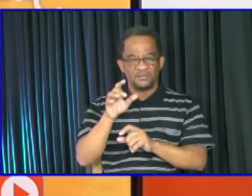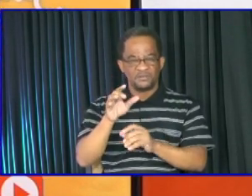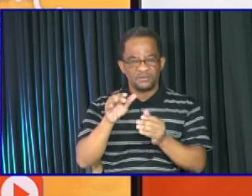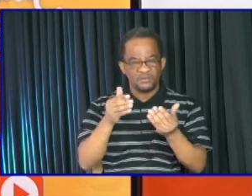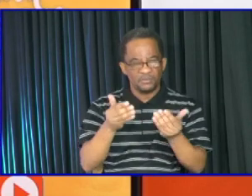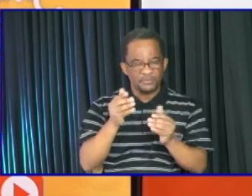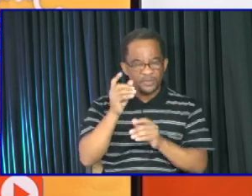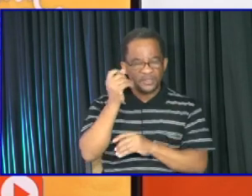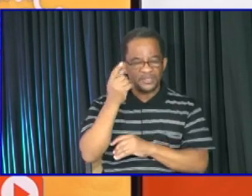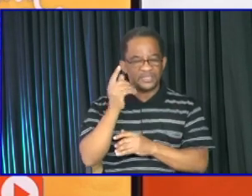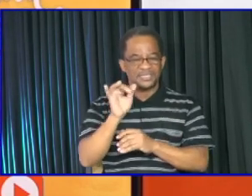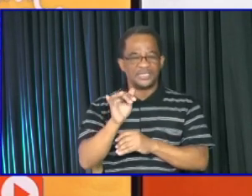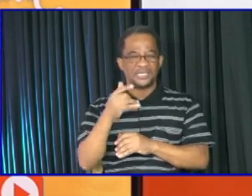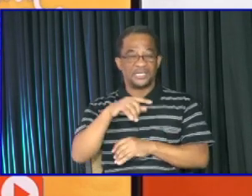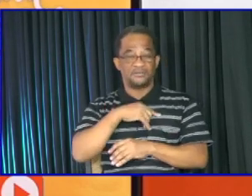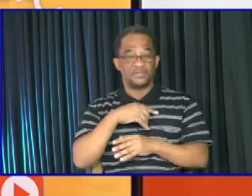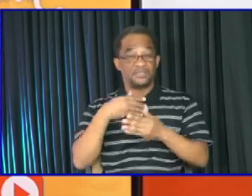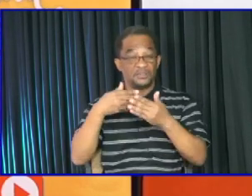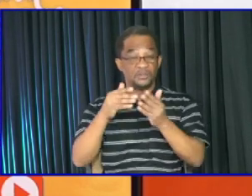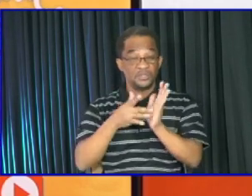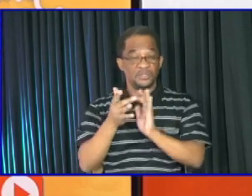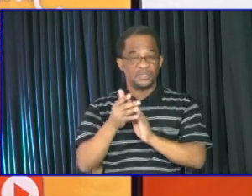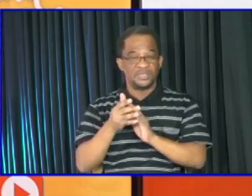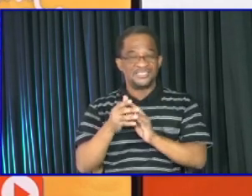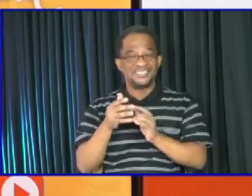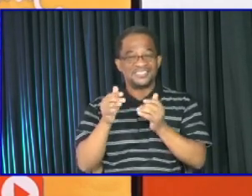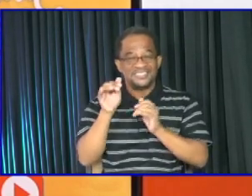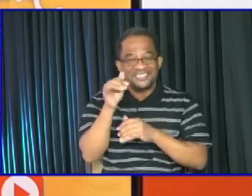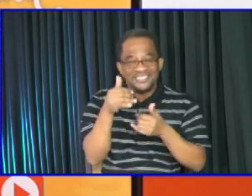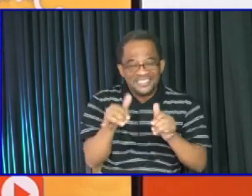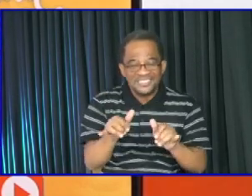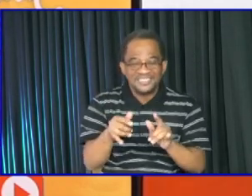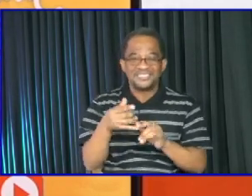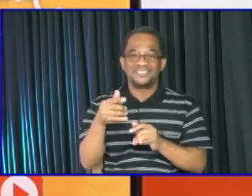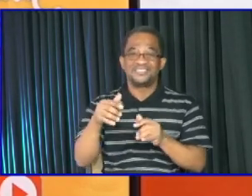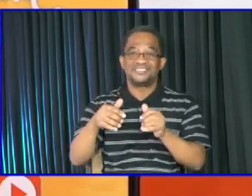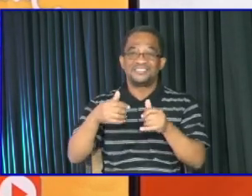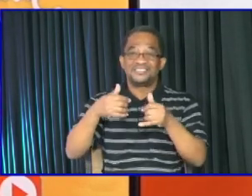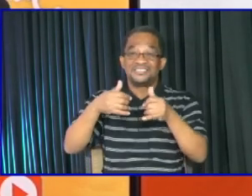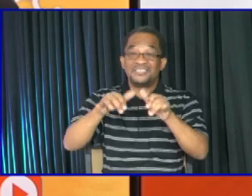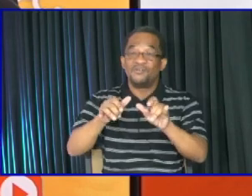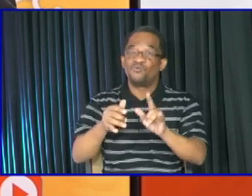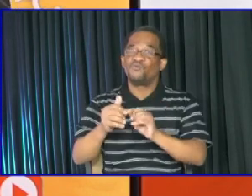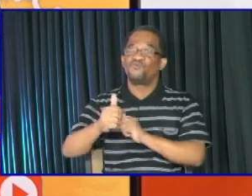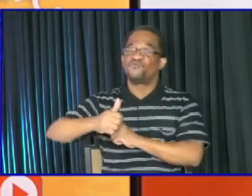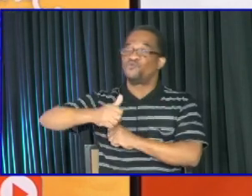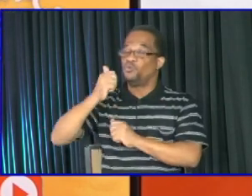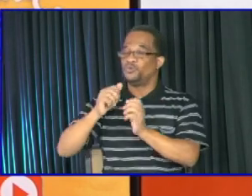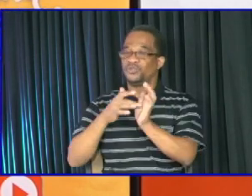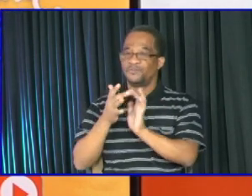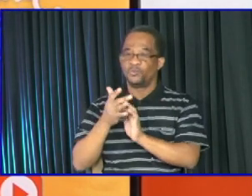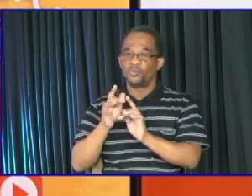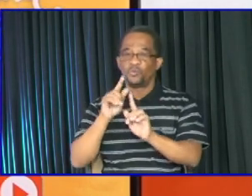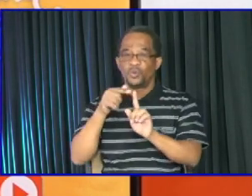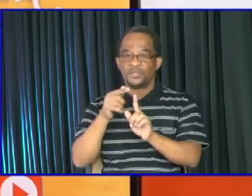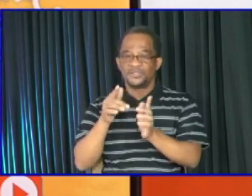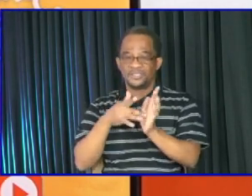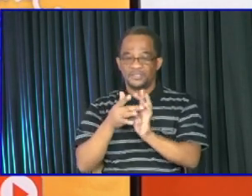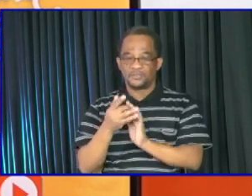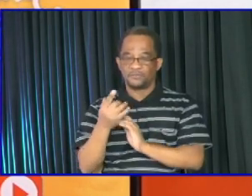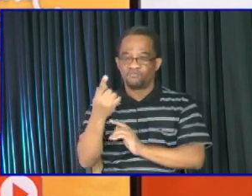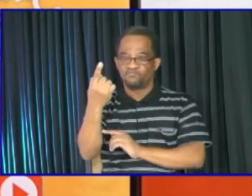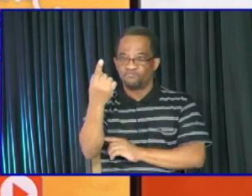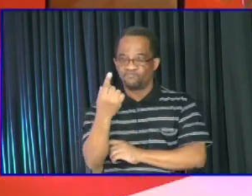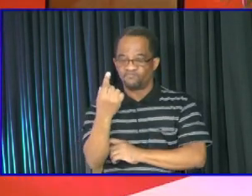him. The next thing I want to emphasize is that when Jesus stands before you,